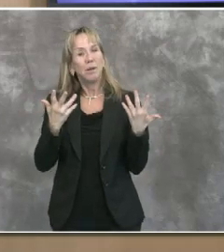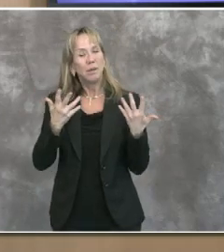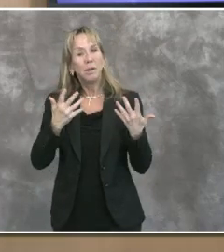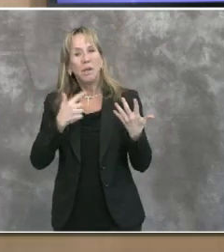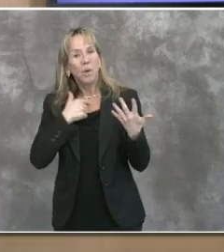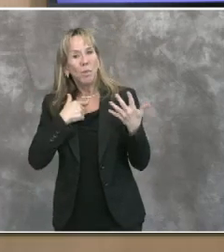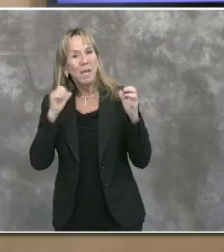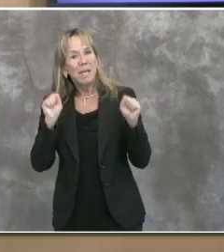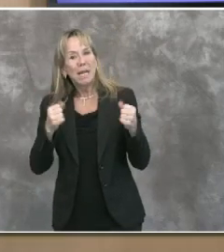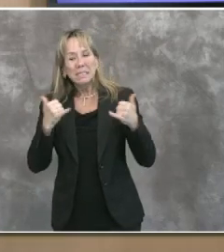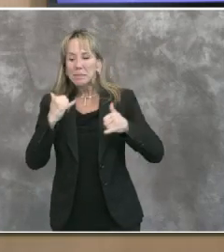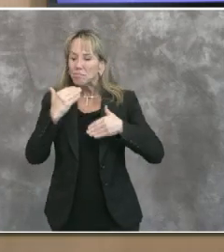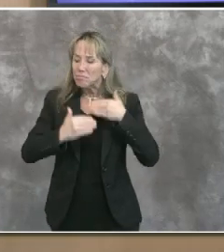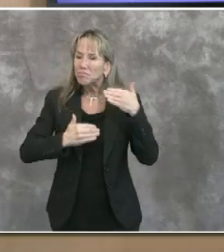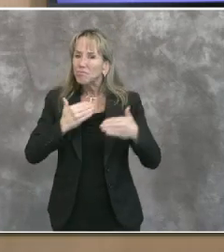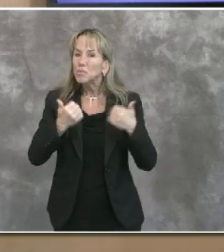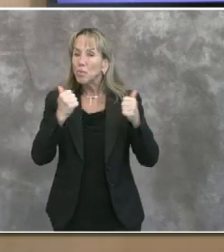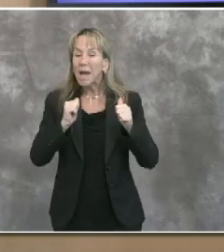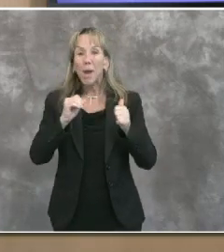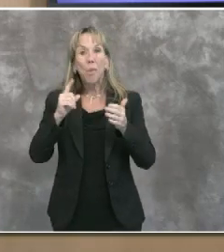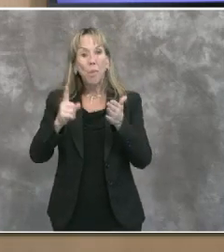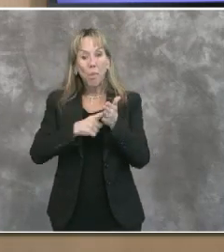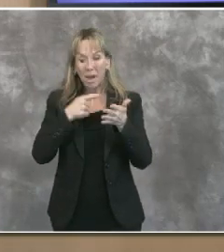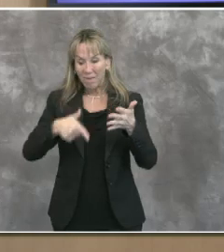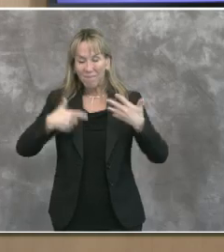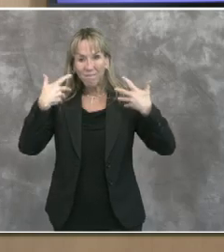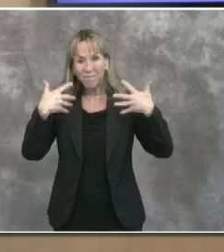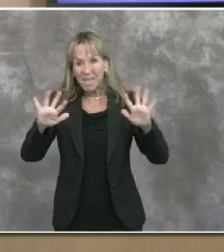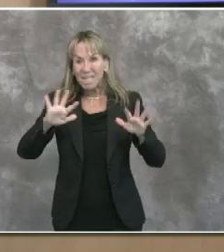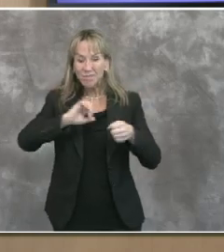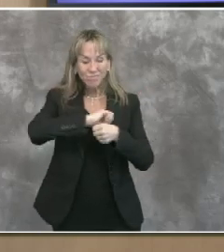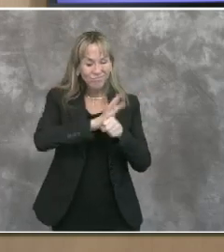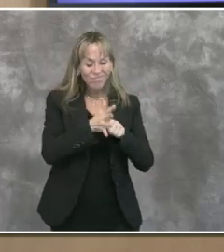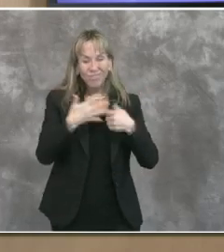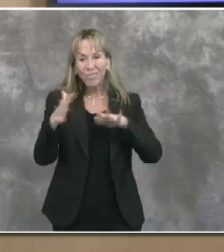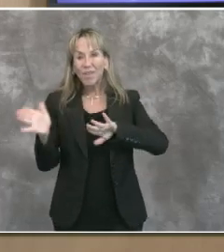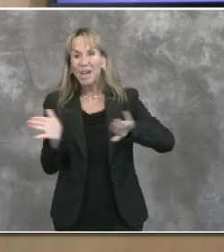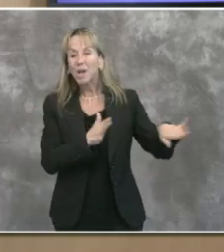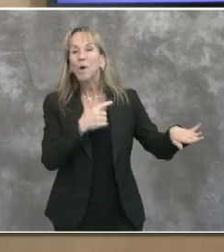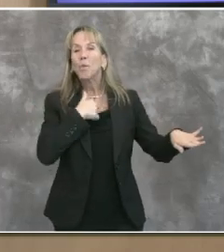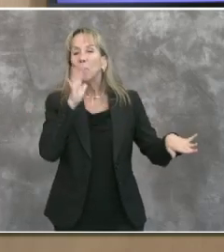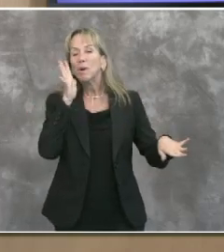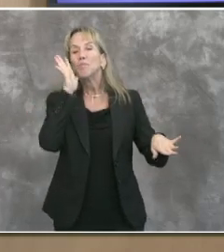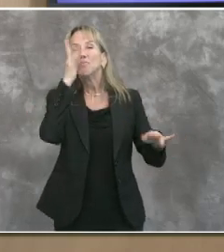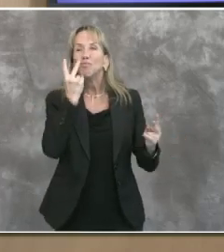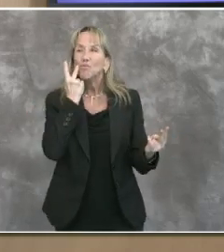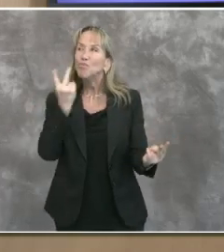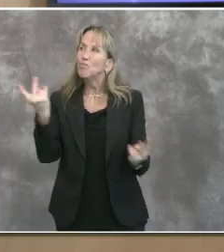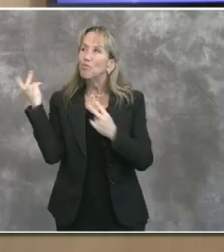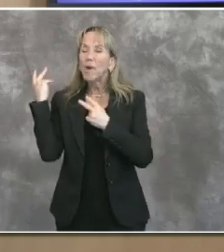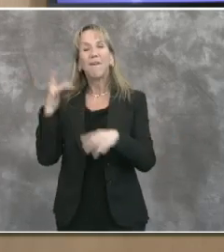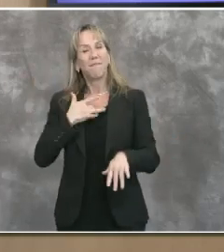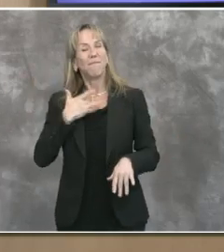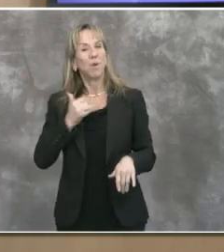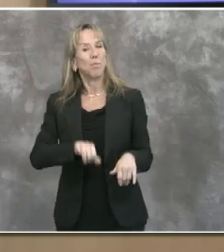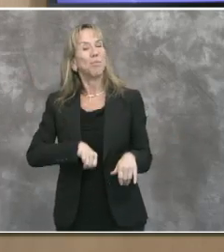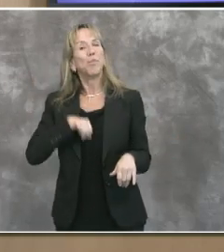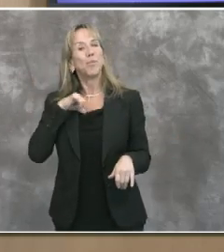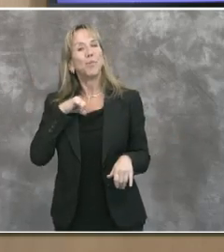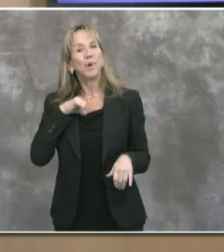define us. Months from now, when this is all over, we're all going to be able to look back, and I think with a great deal of pride, about